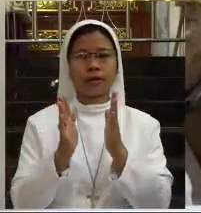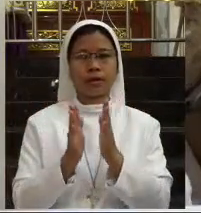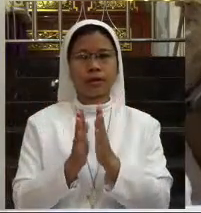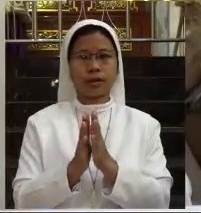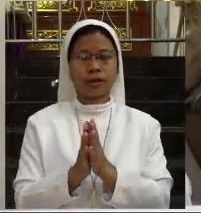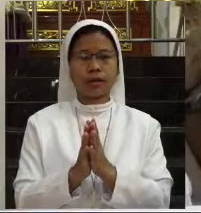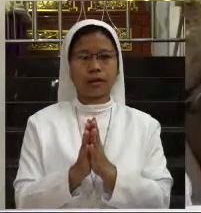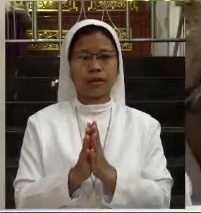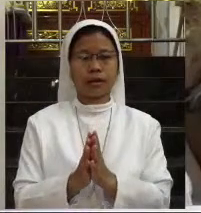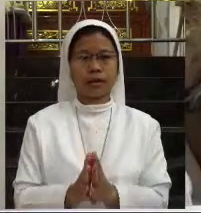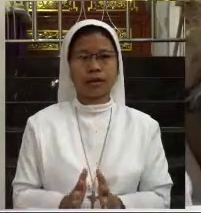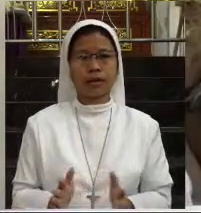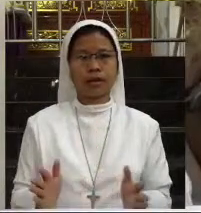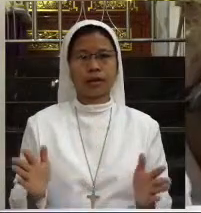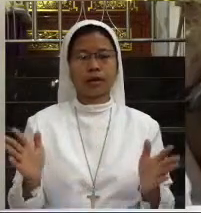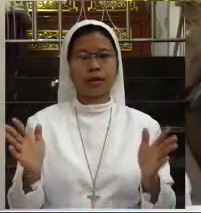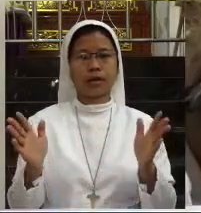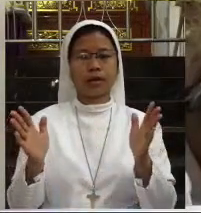amen,